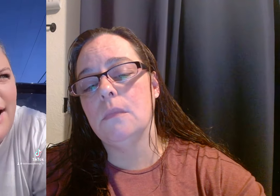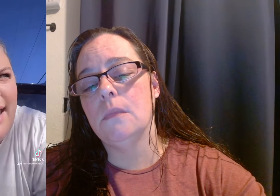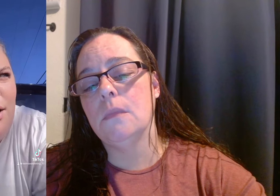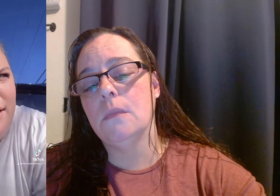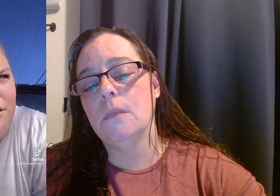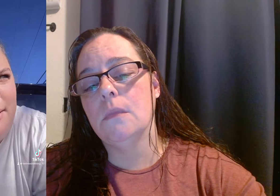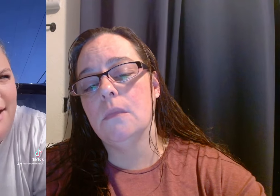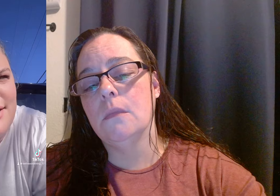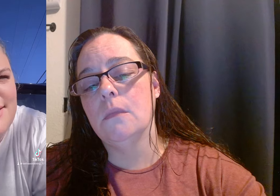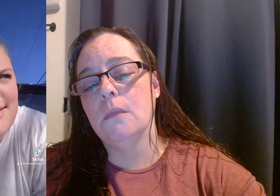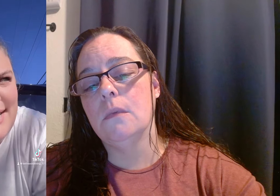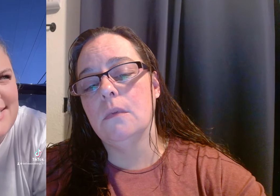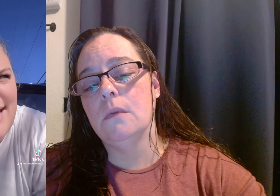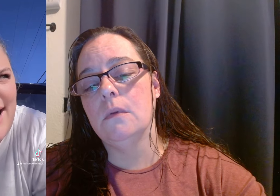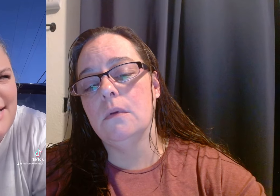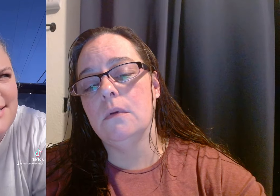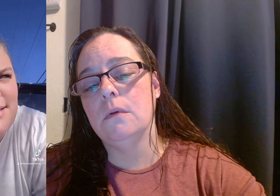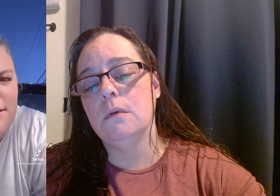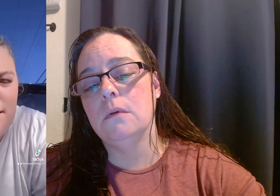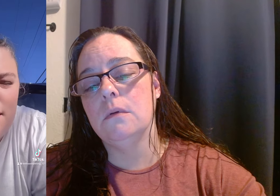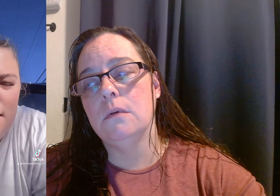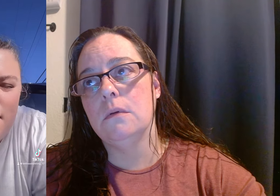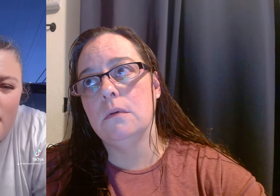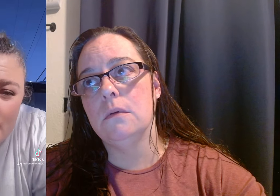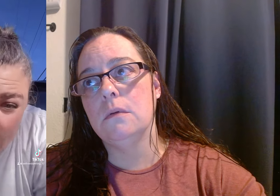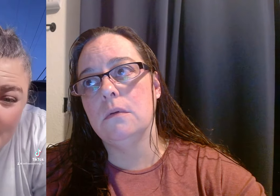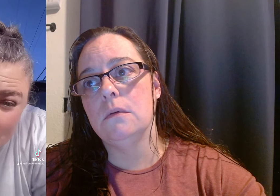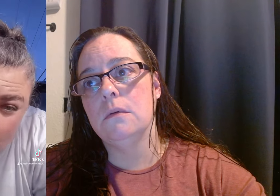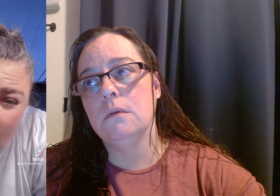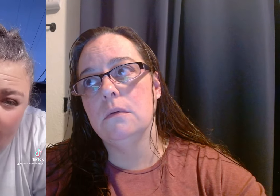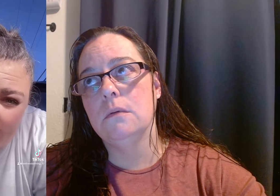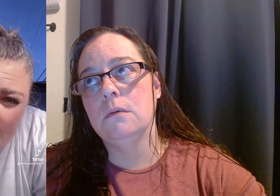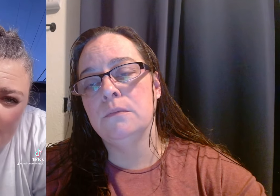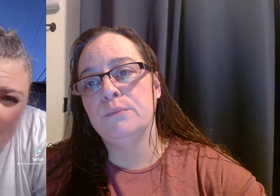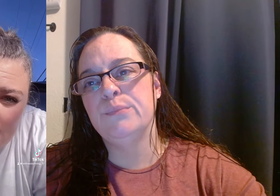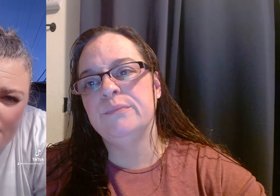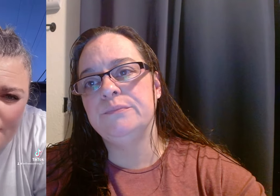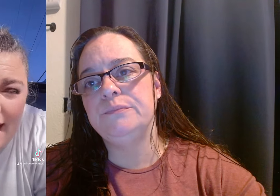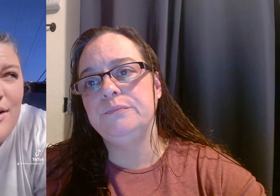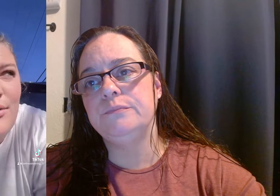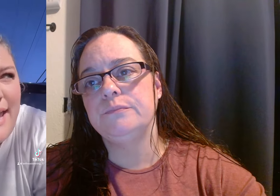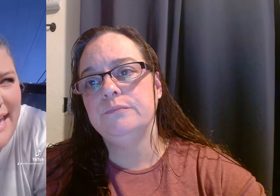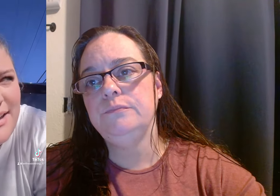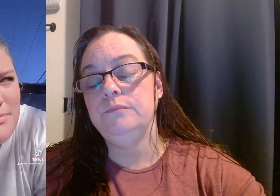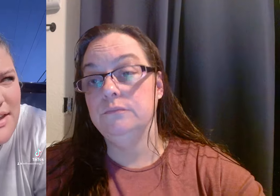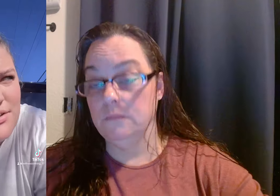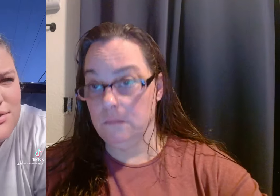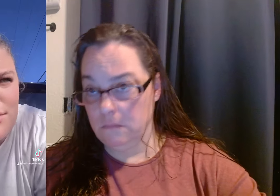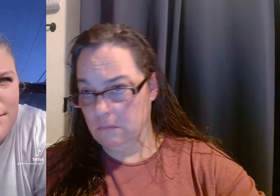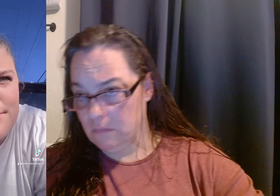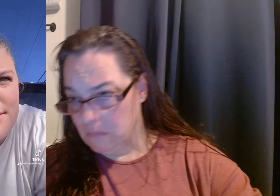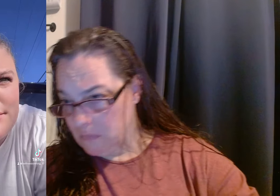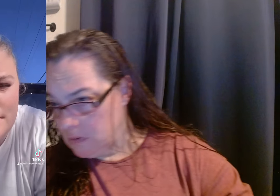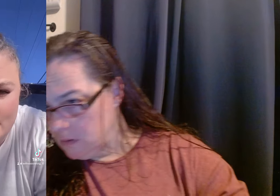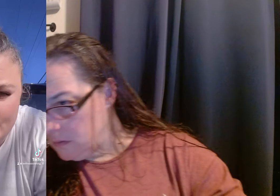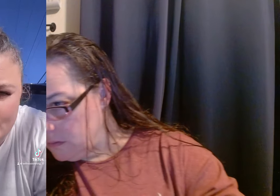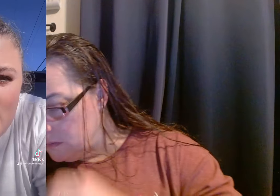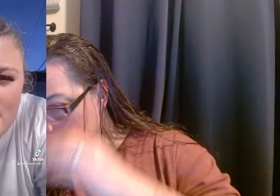So Friday I went from having sunny skies, getting sprayed, to now AM